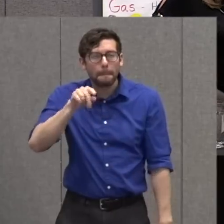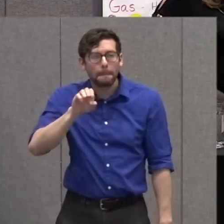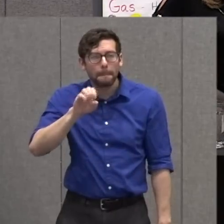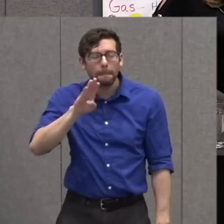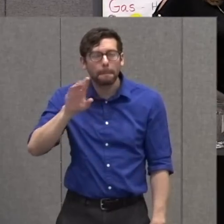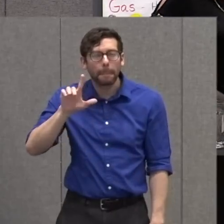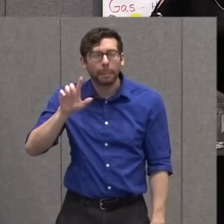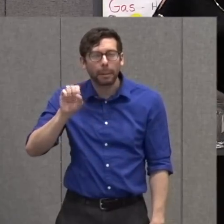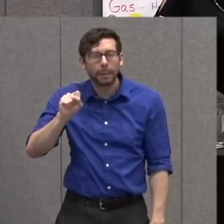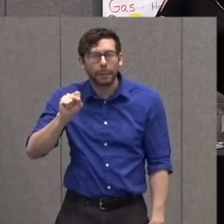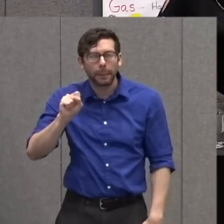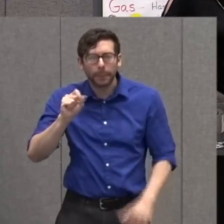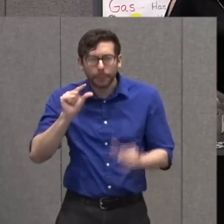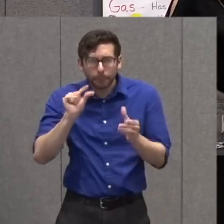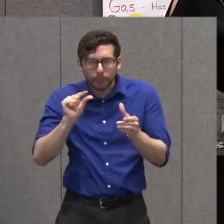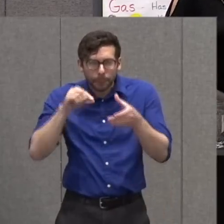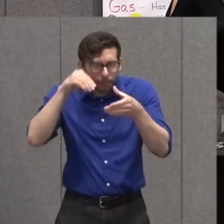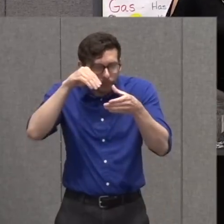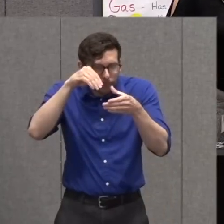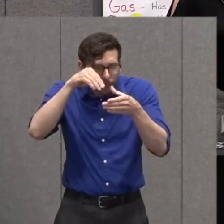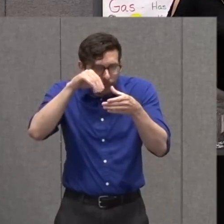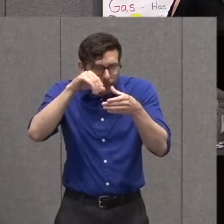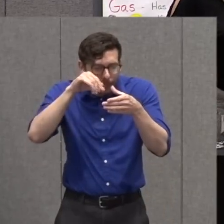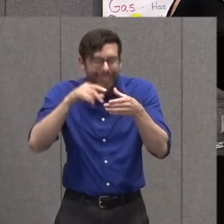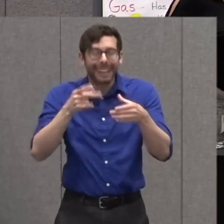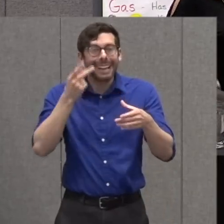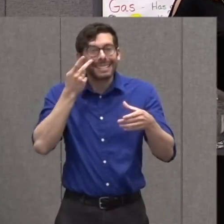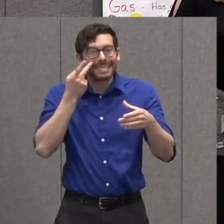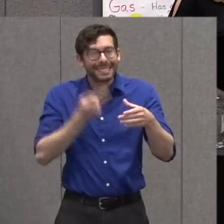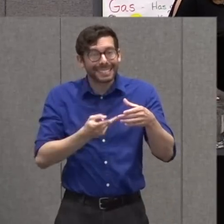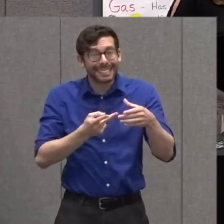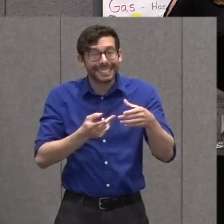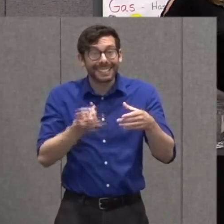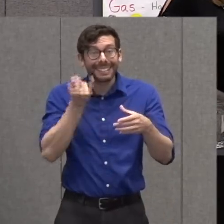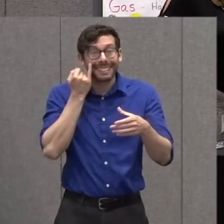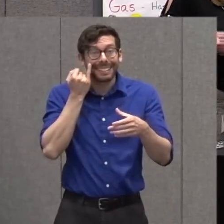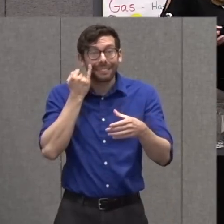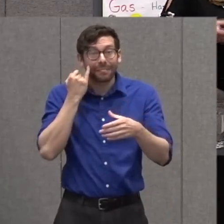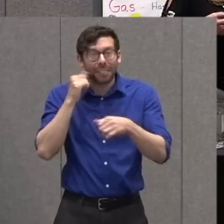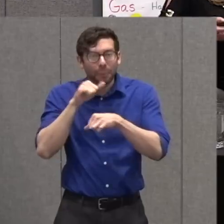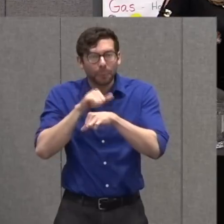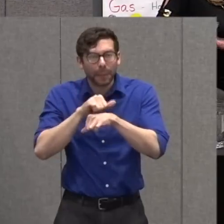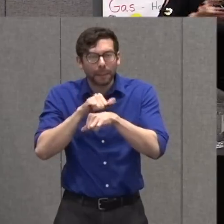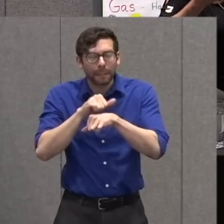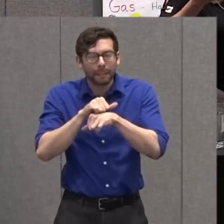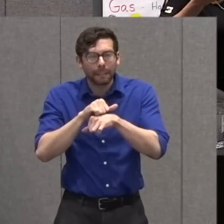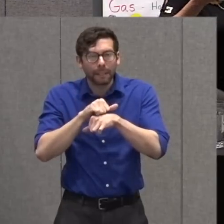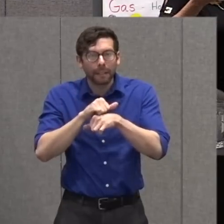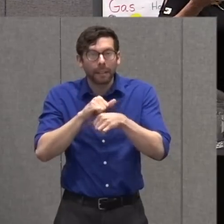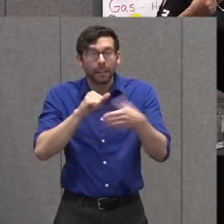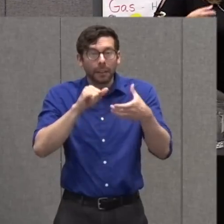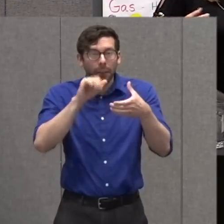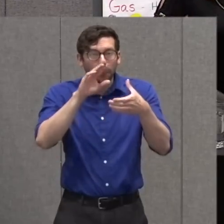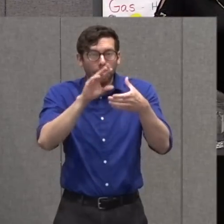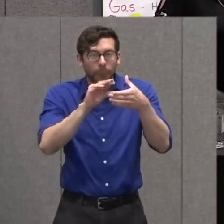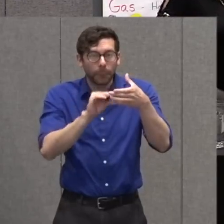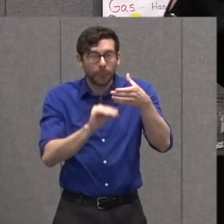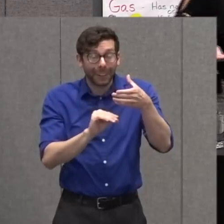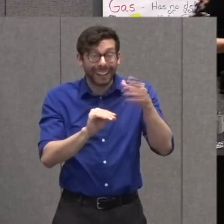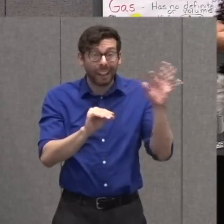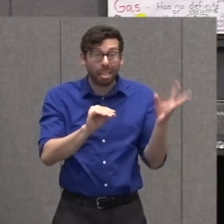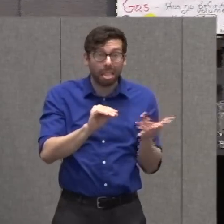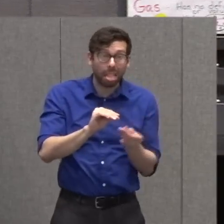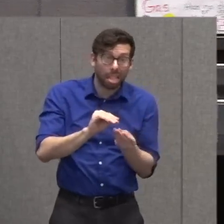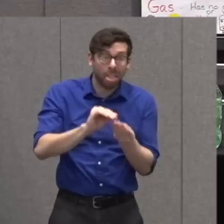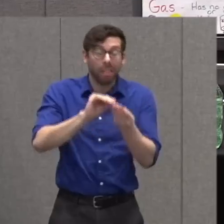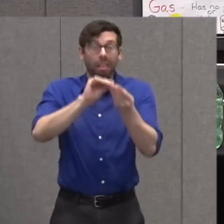there and see if the raisins, or the pebbles, sorry, the gas will collect on the pebbles, that